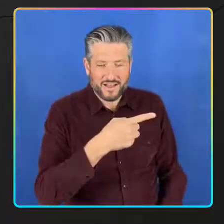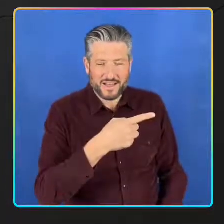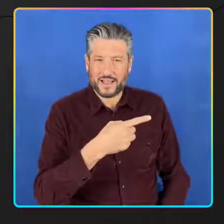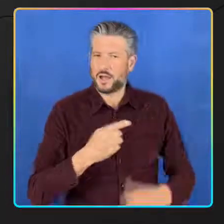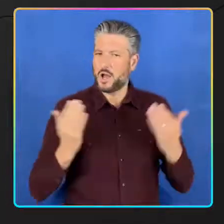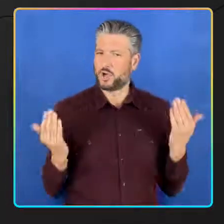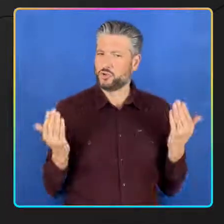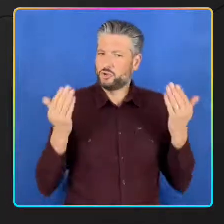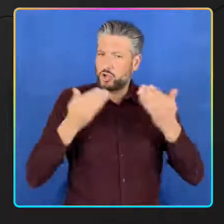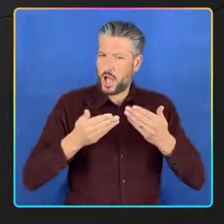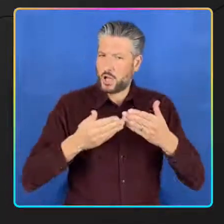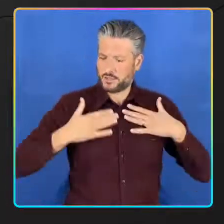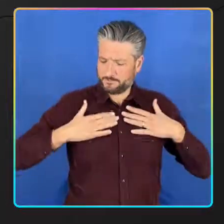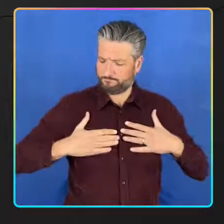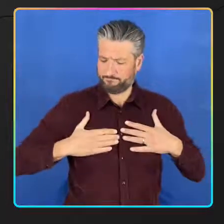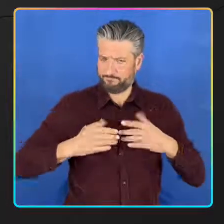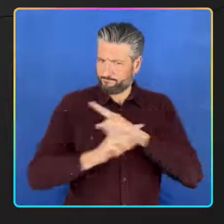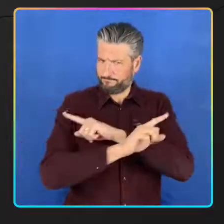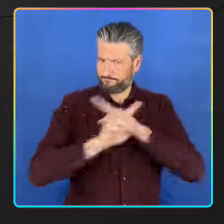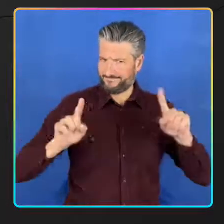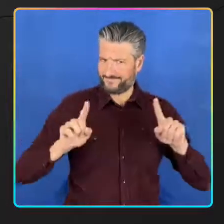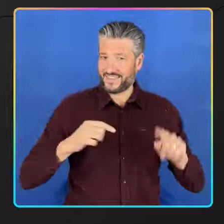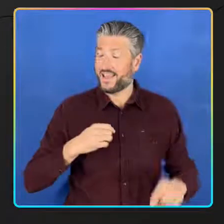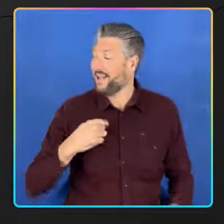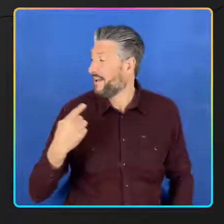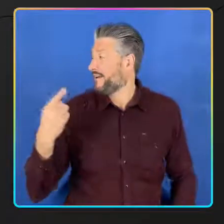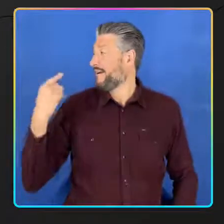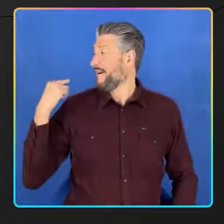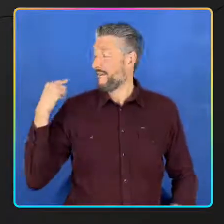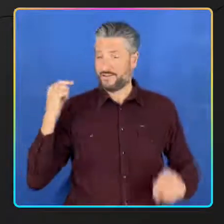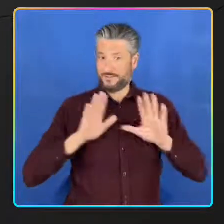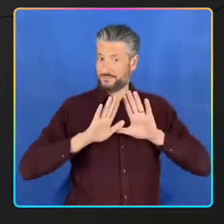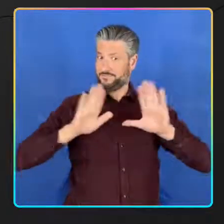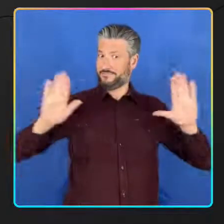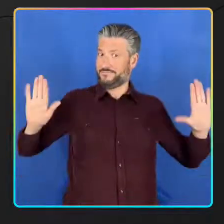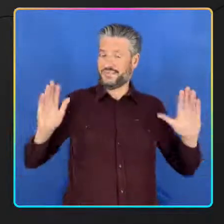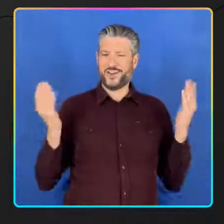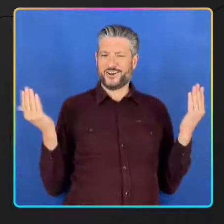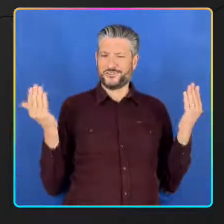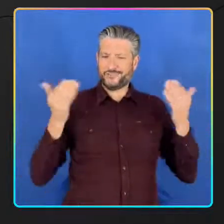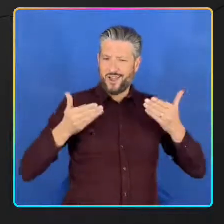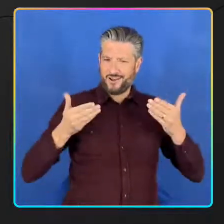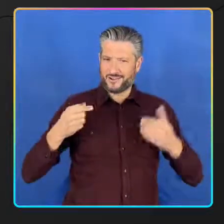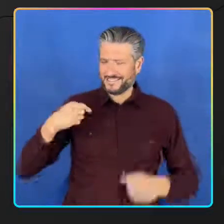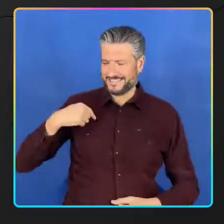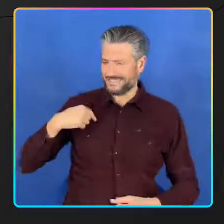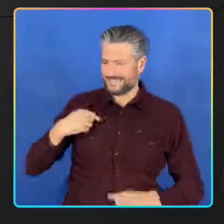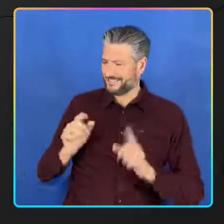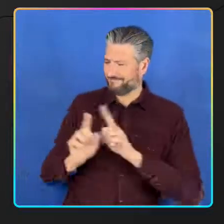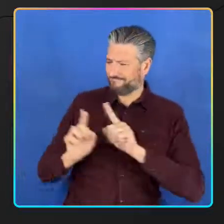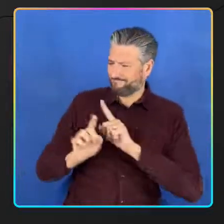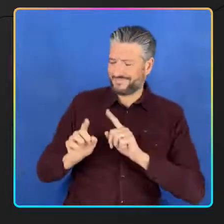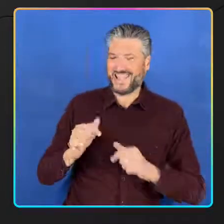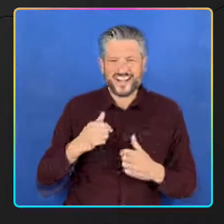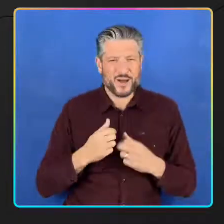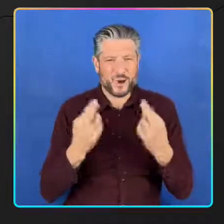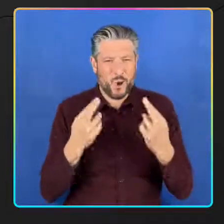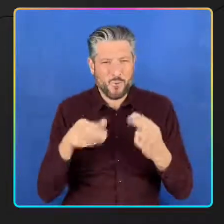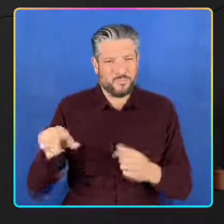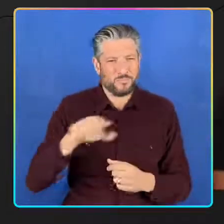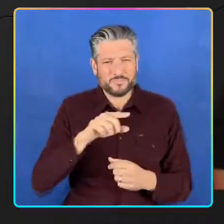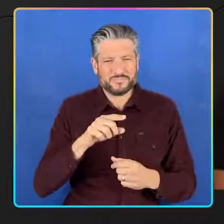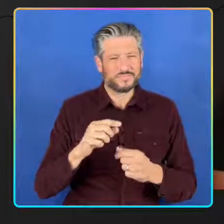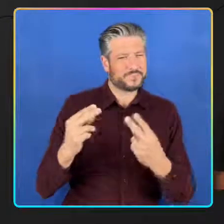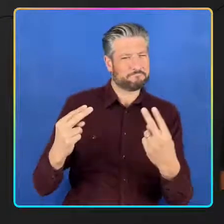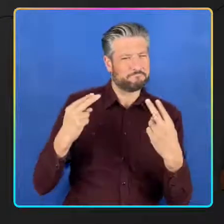dark background as a visual. But hopefully it's not too bad if you are watching the actual visual